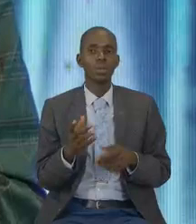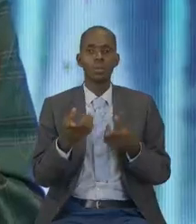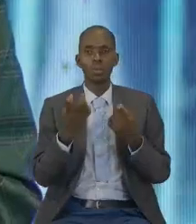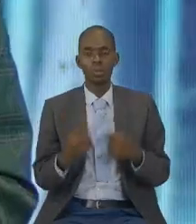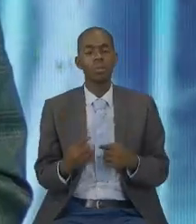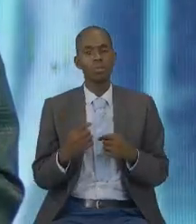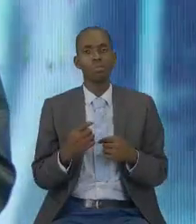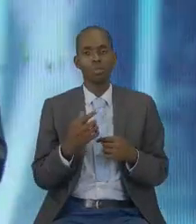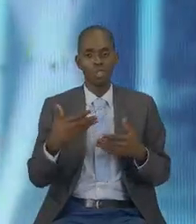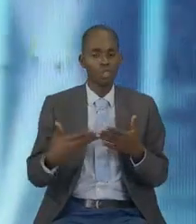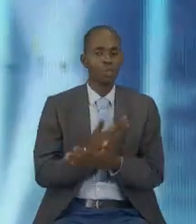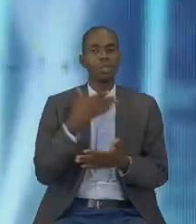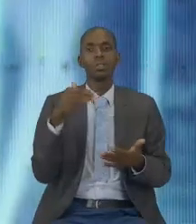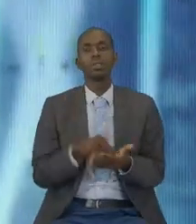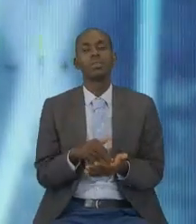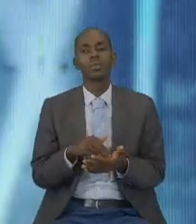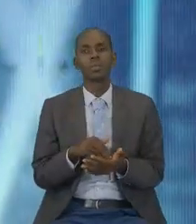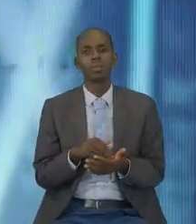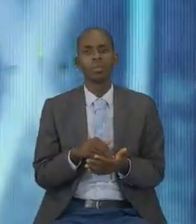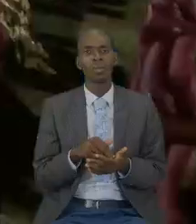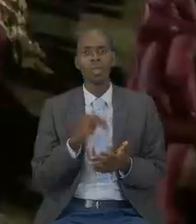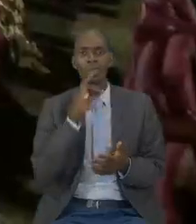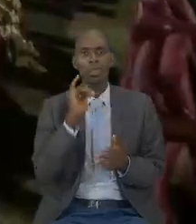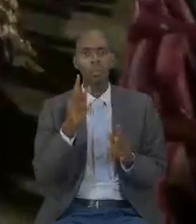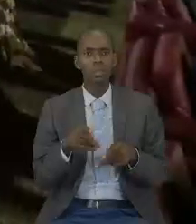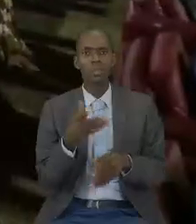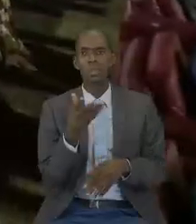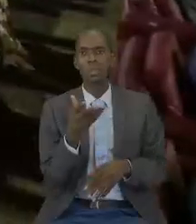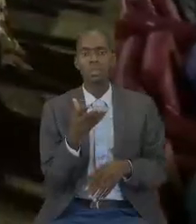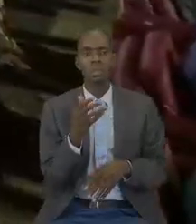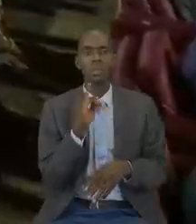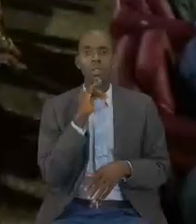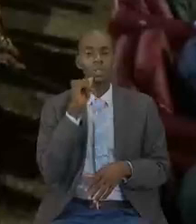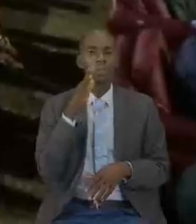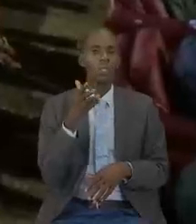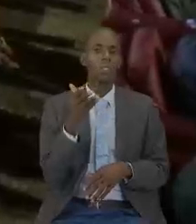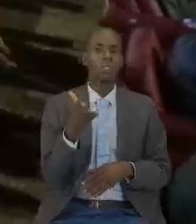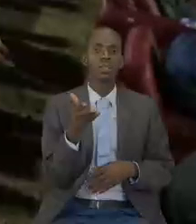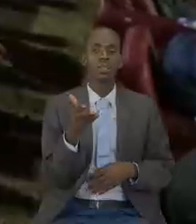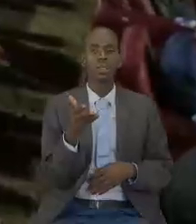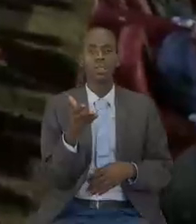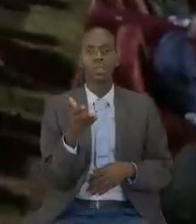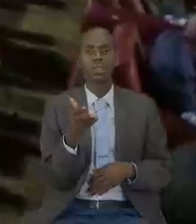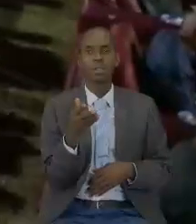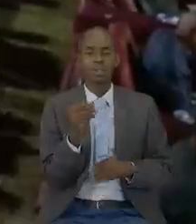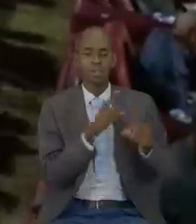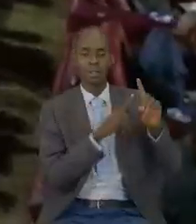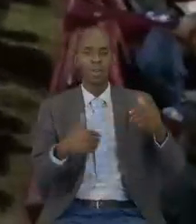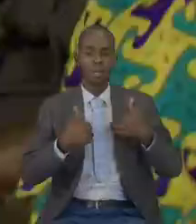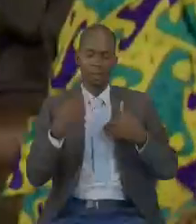anew. You see there? Is she there? The Lord has seen